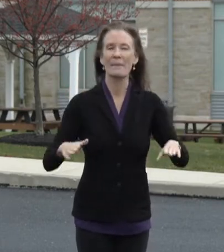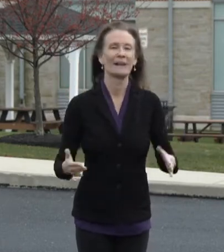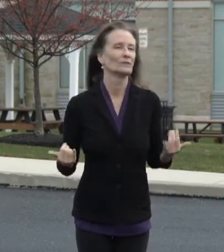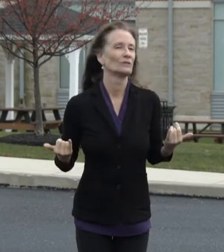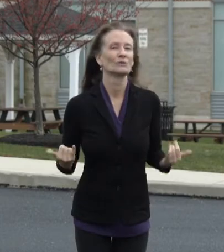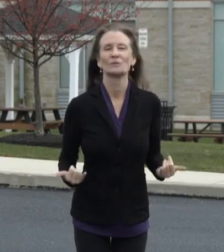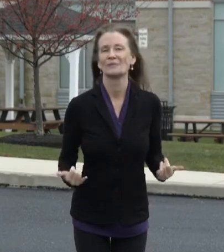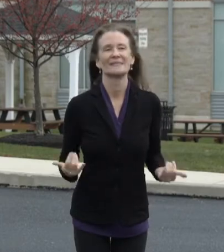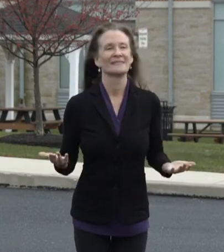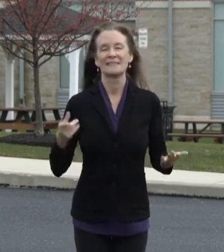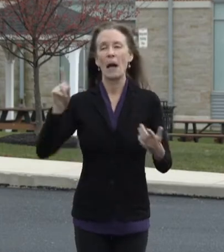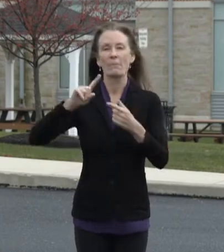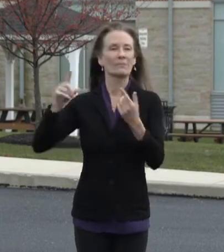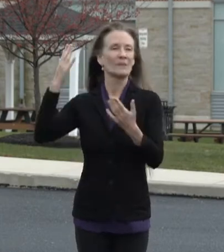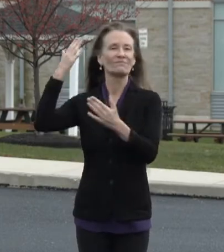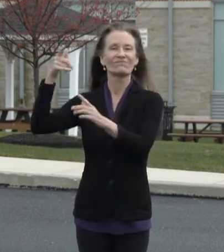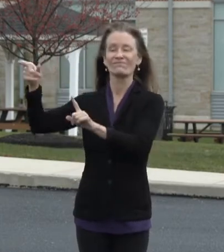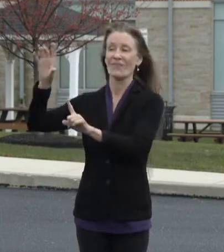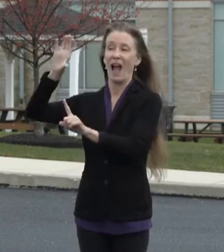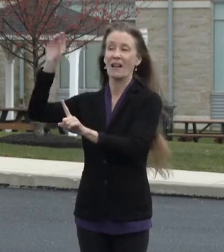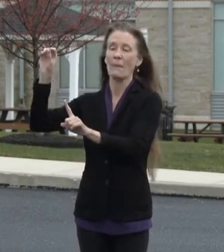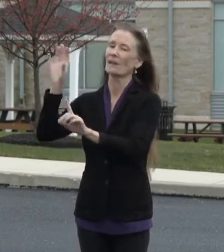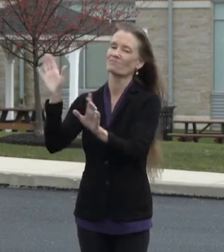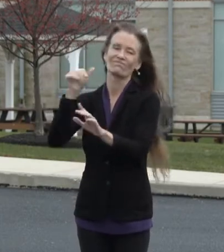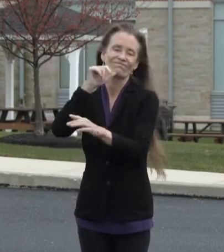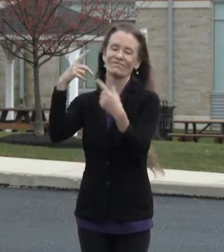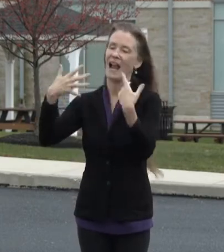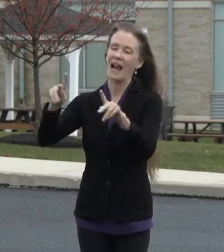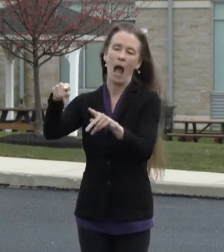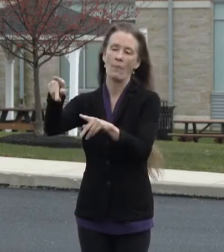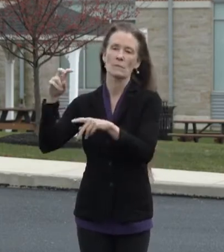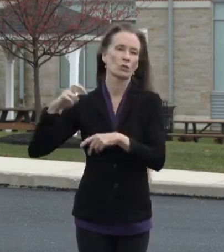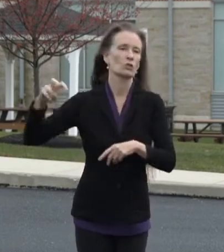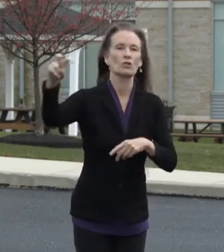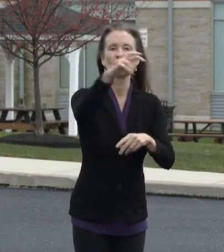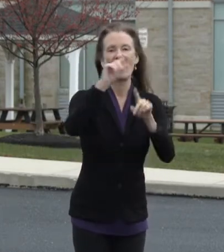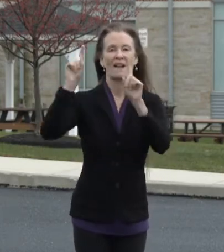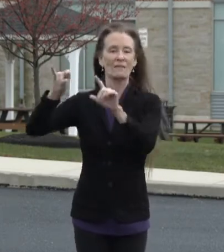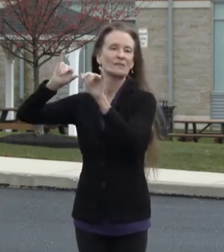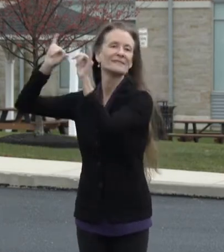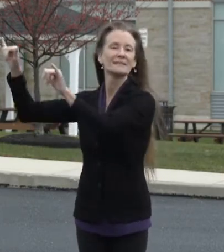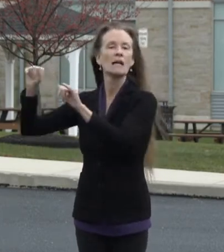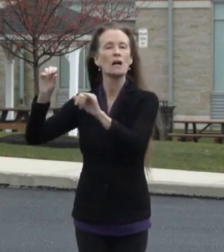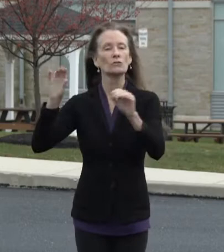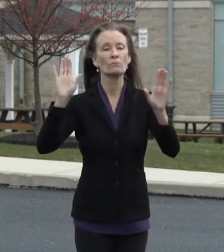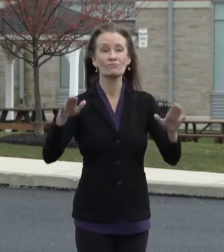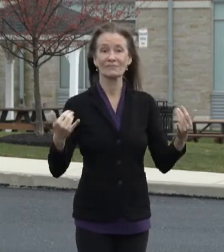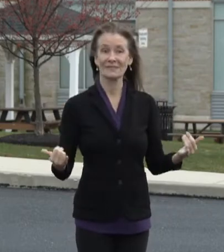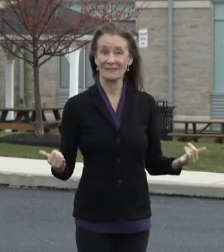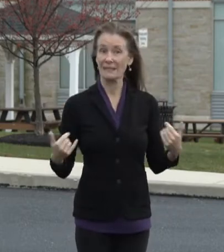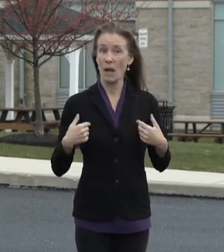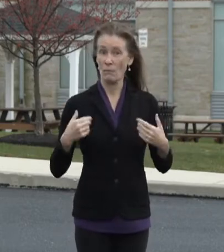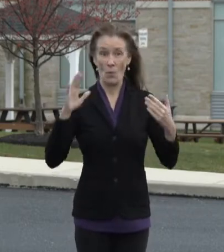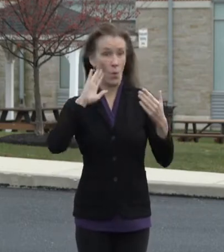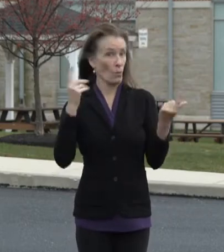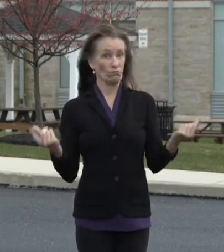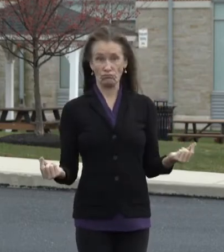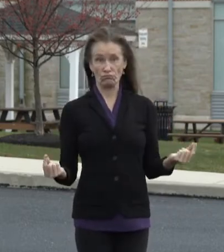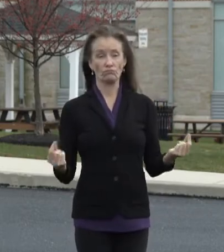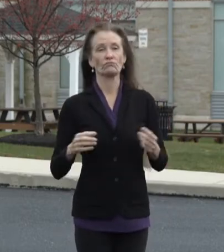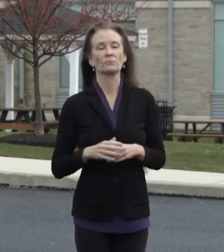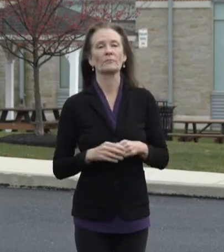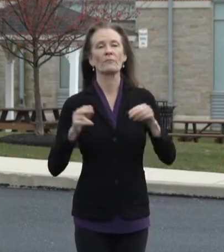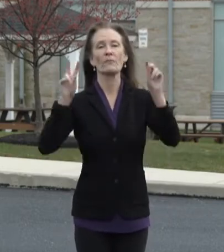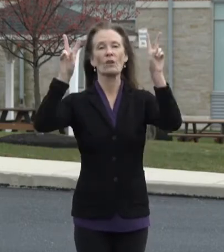protocols, but we wanted to share the following message. Quote unquote, "The Grove Manor Corporation